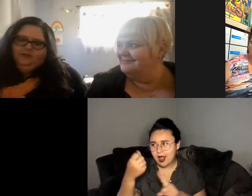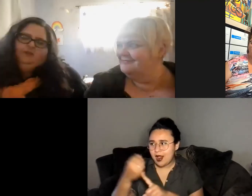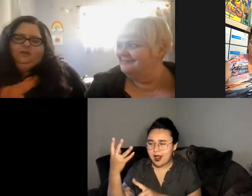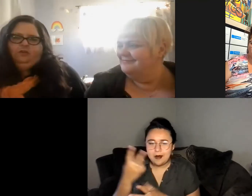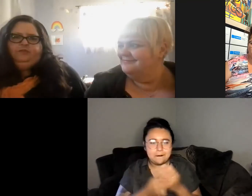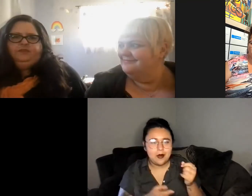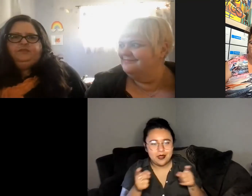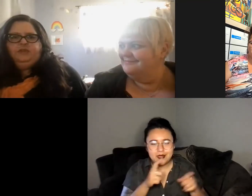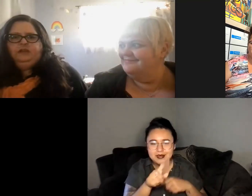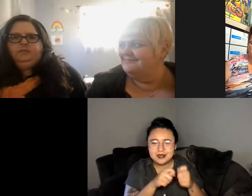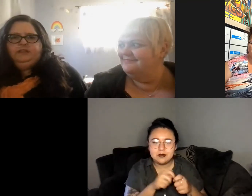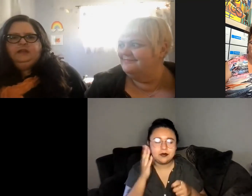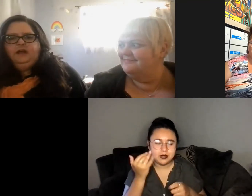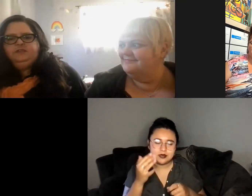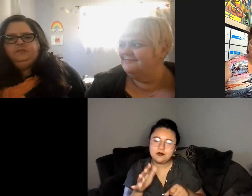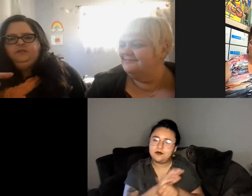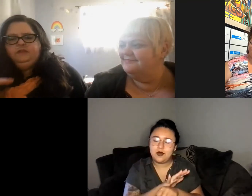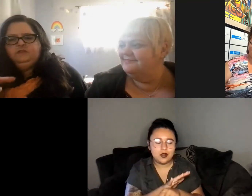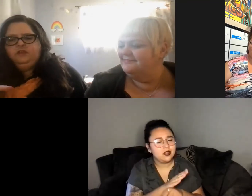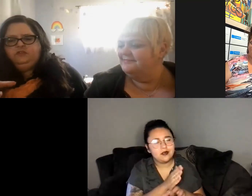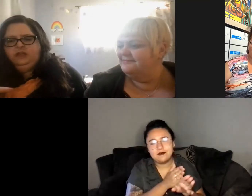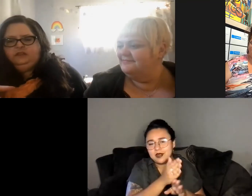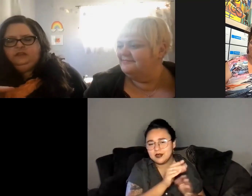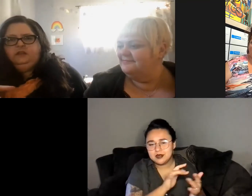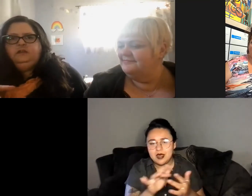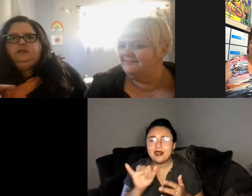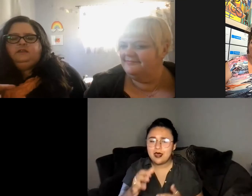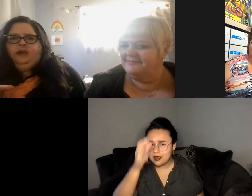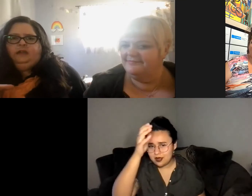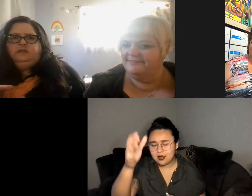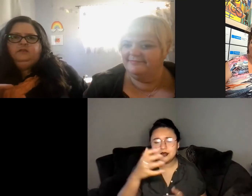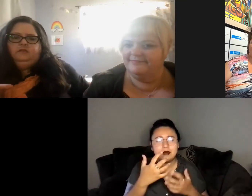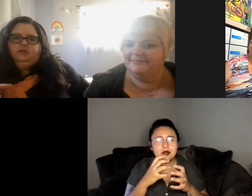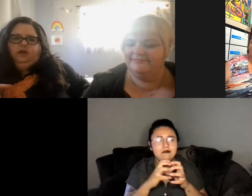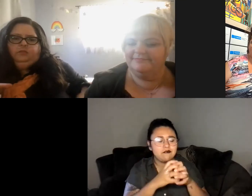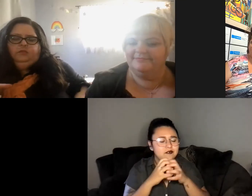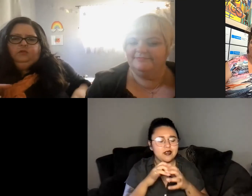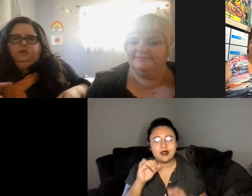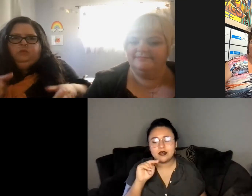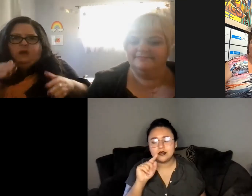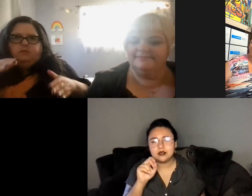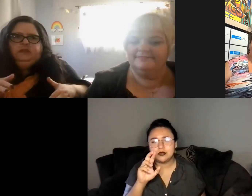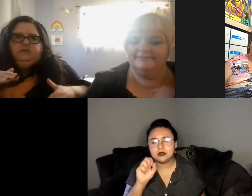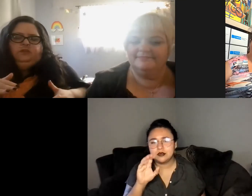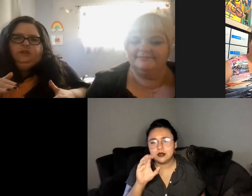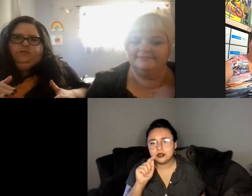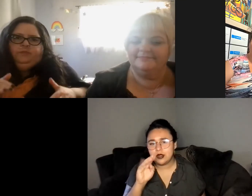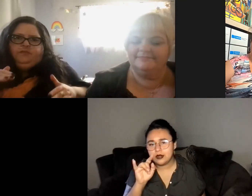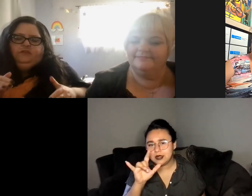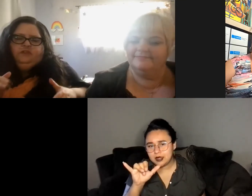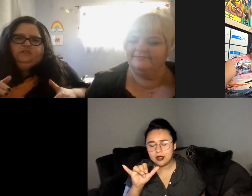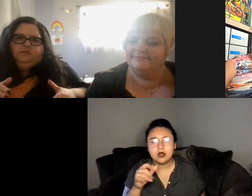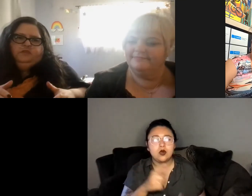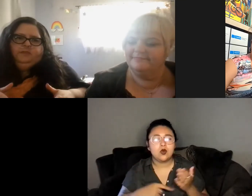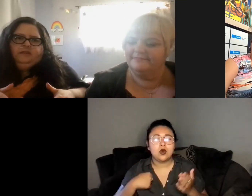like whole fields of study, but that concept of intersectionality that what we need to look at from a